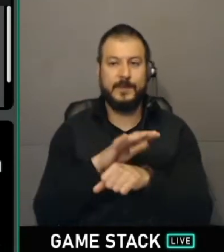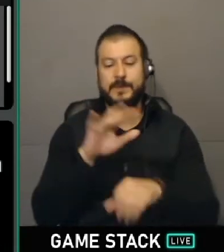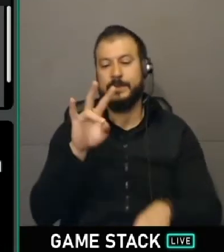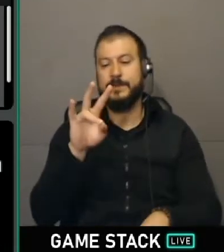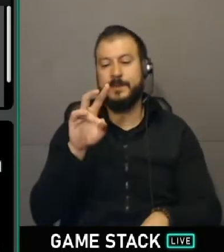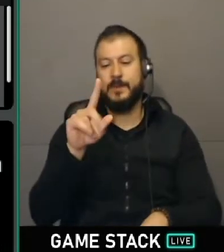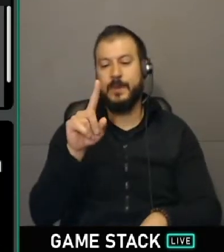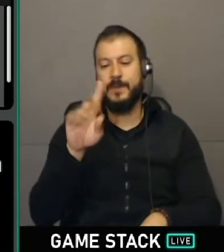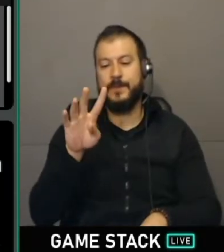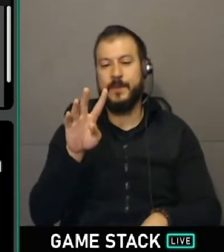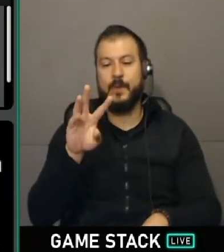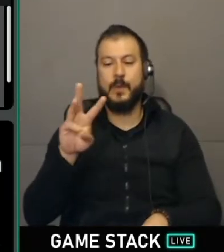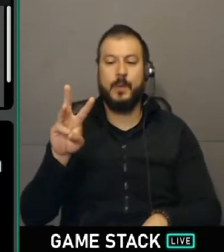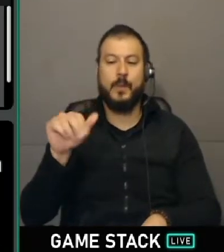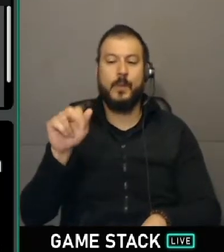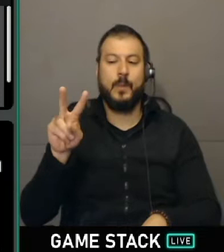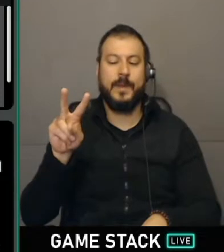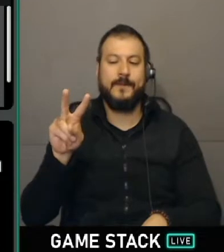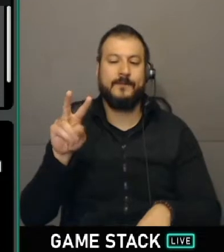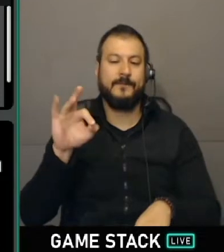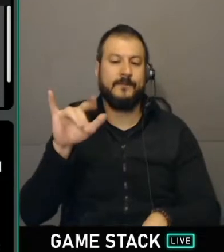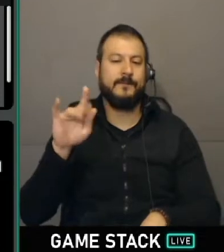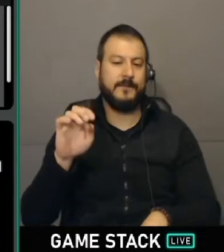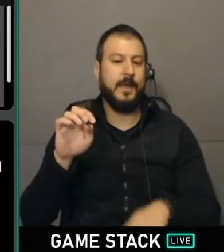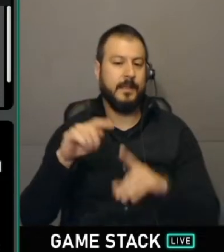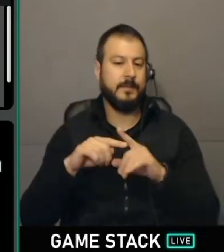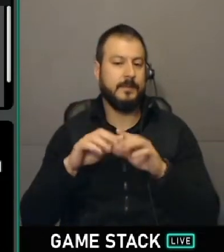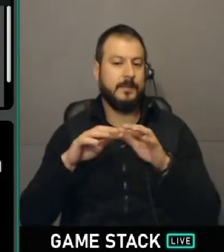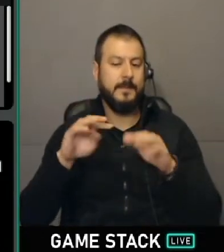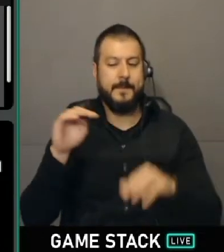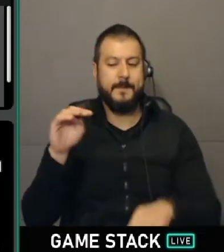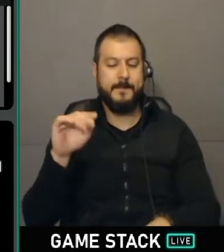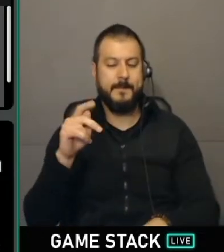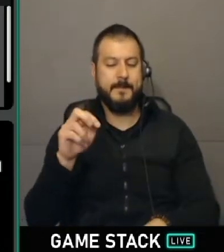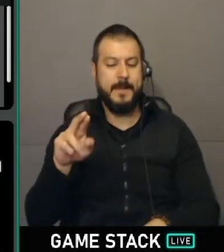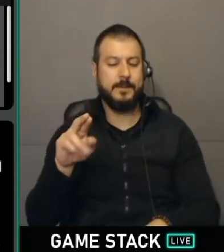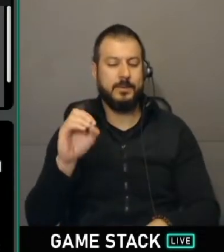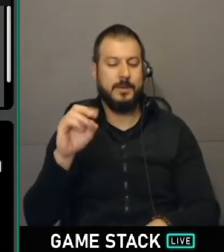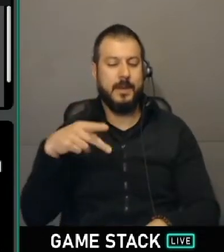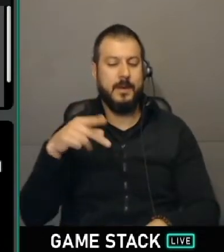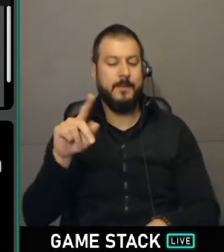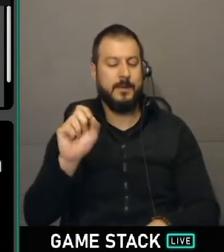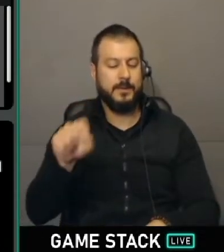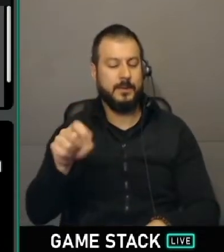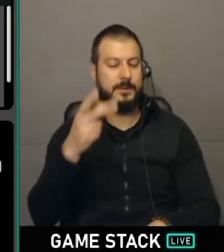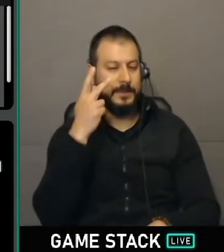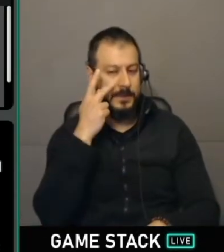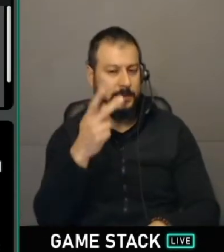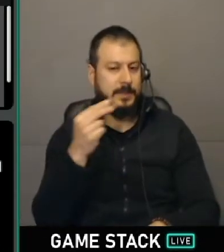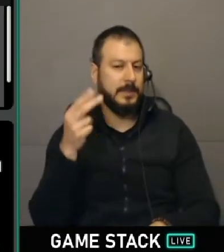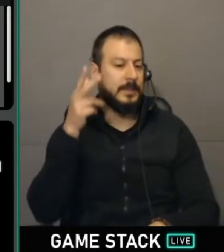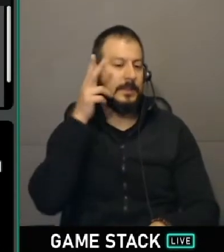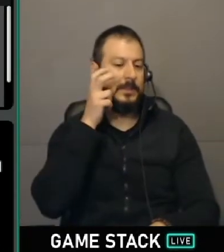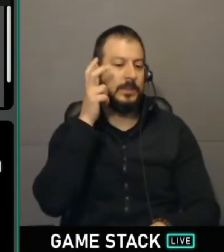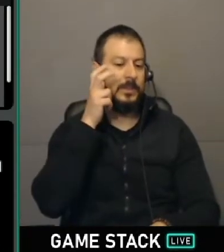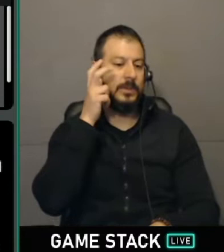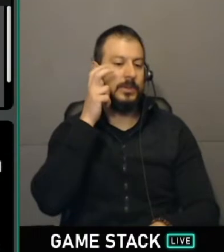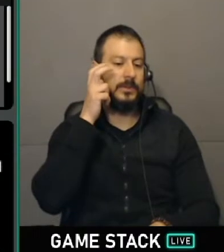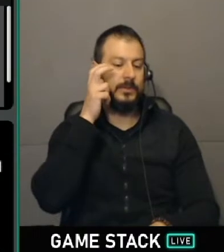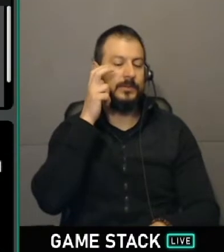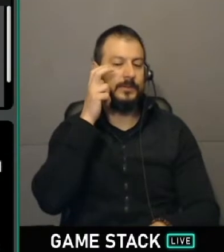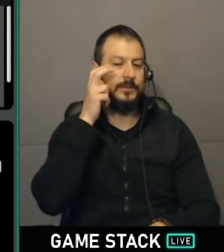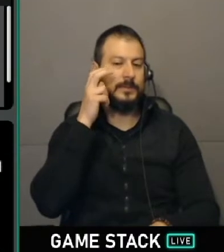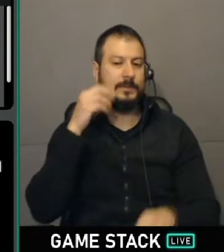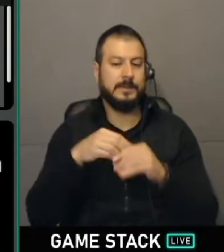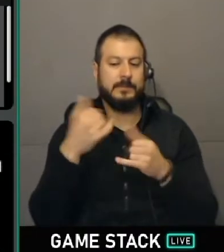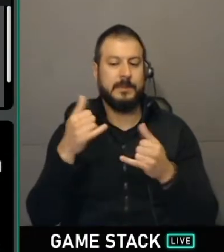wave file to the master output, so you can see and hear this playing in spatial